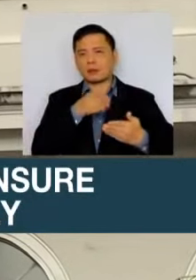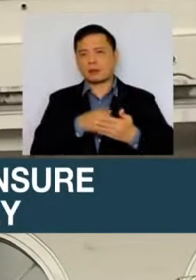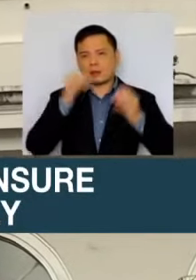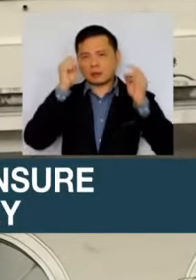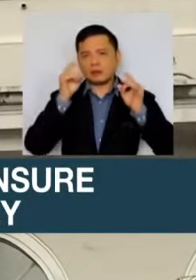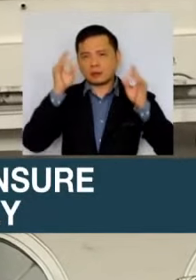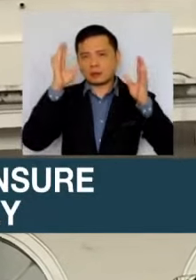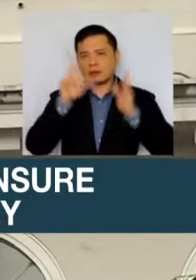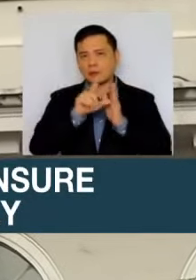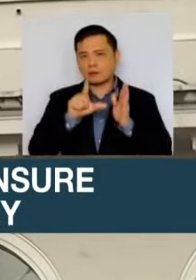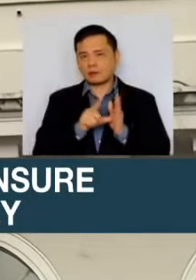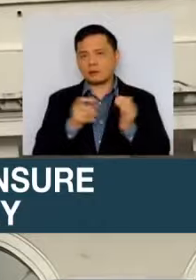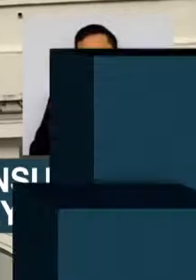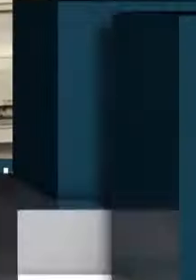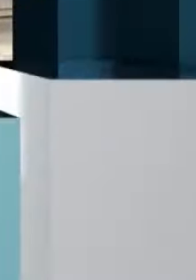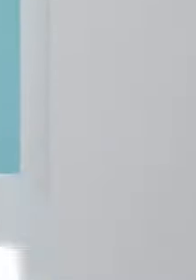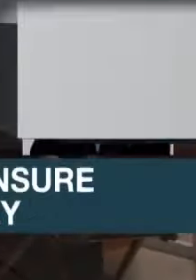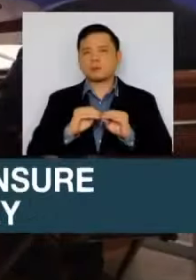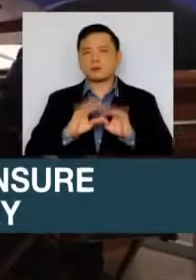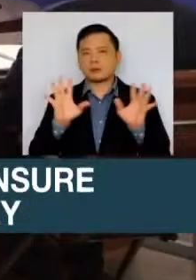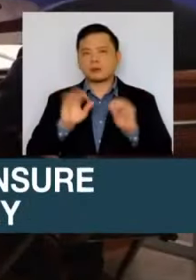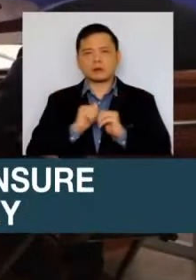its implementation.